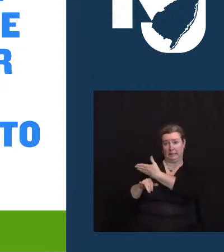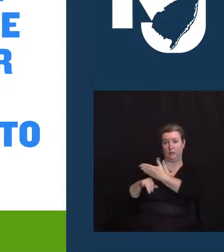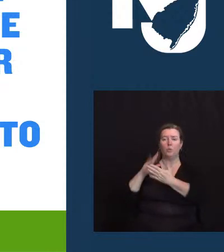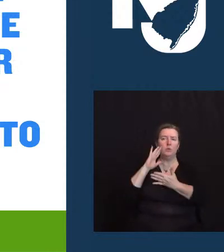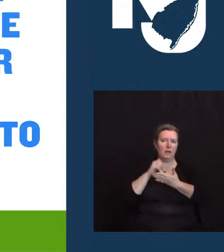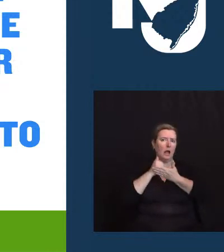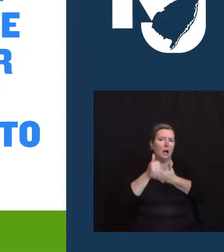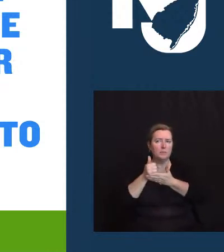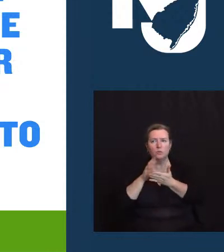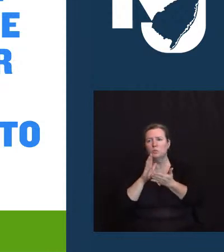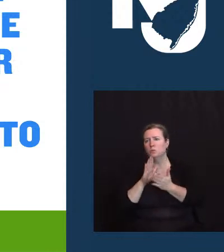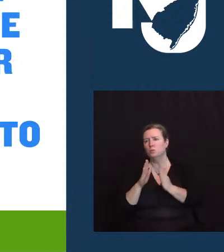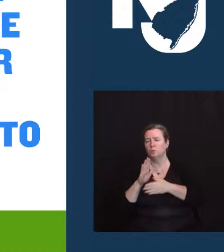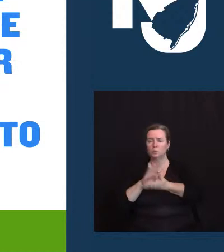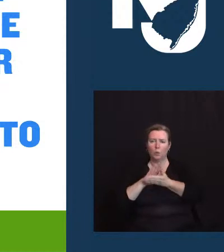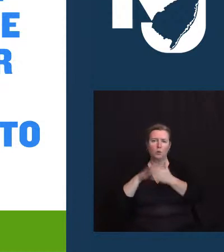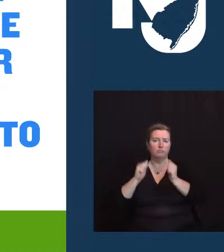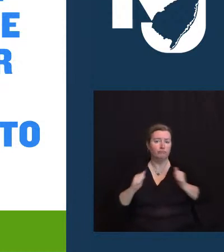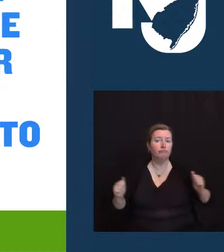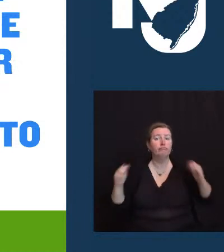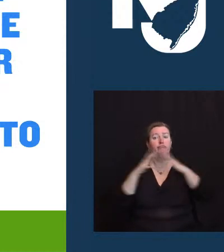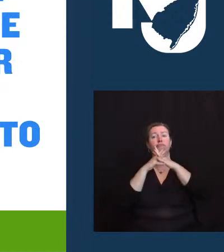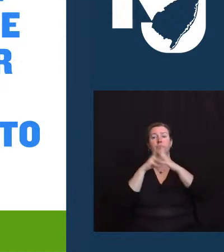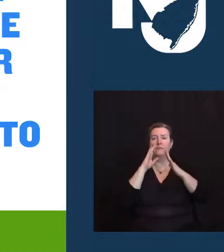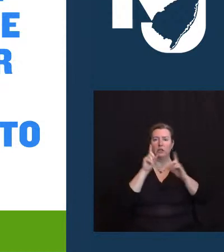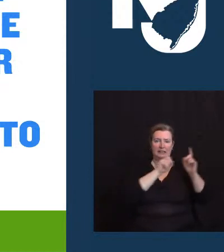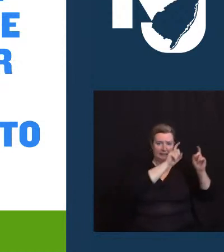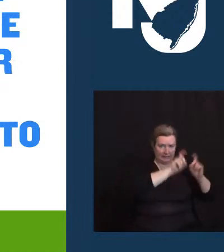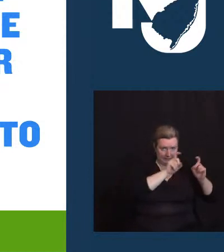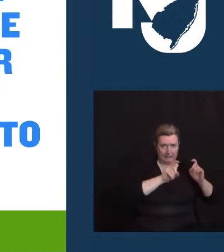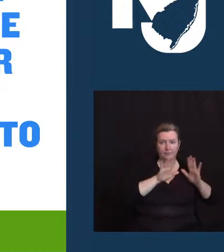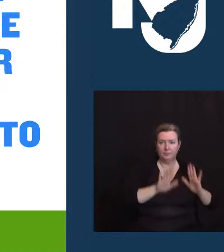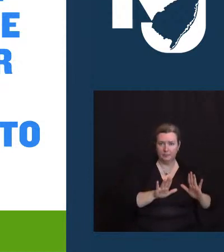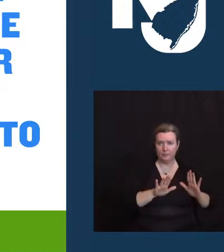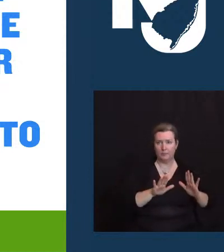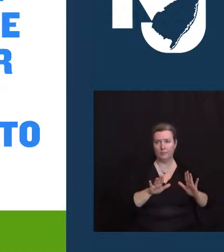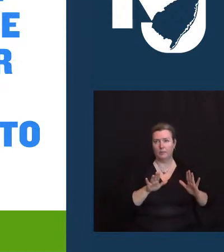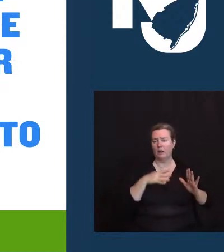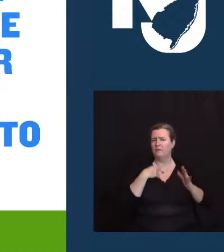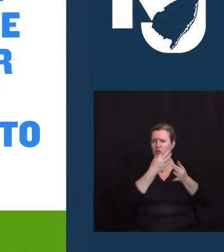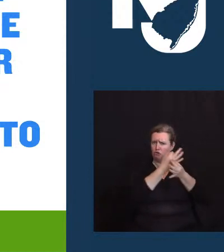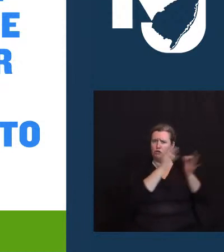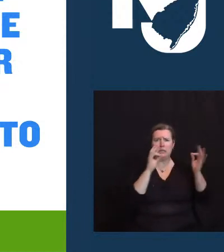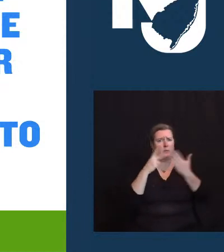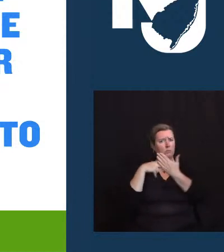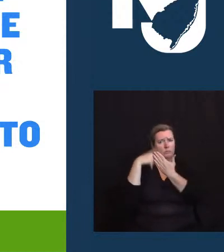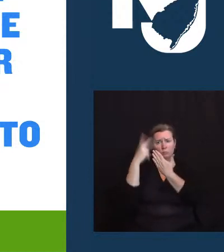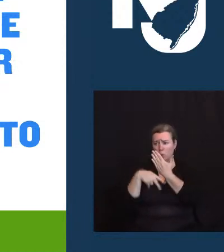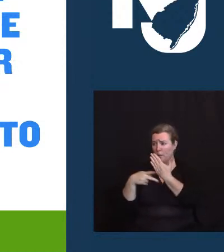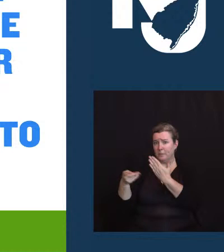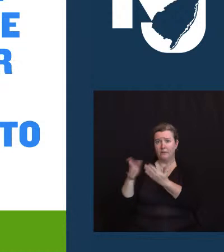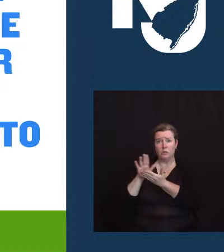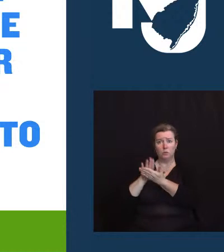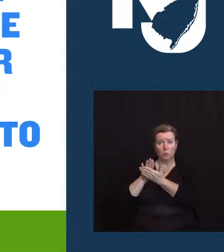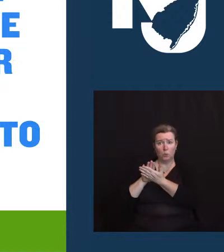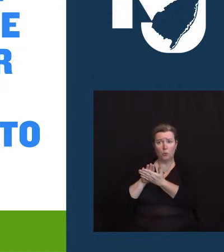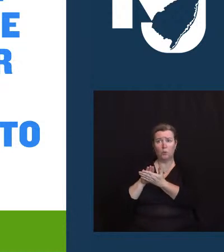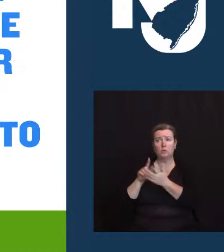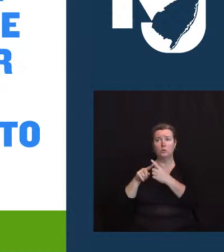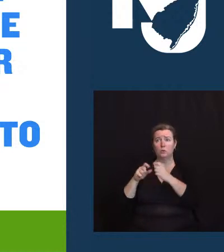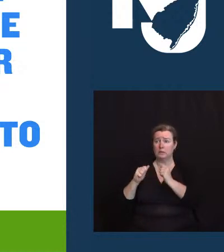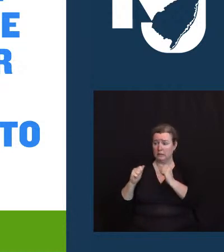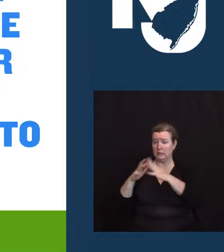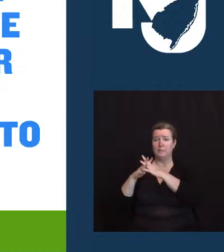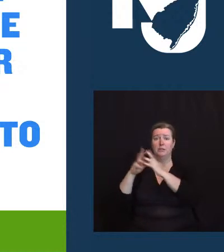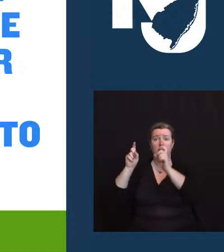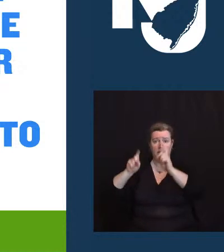testing. The department will also begin offering a free program through which districts can conduct testing. While schools have already